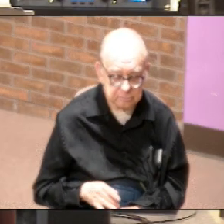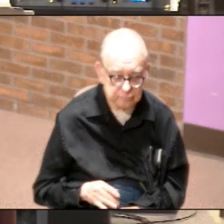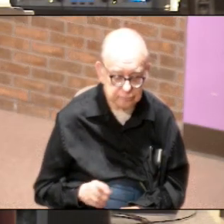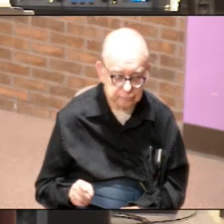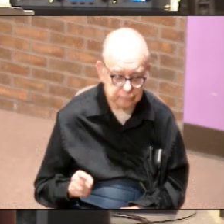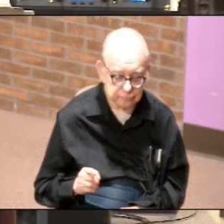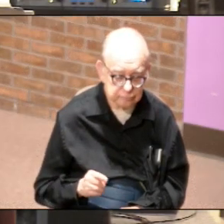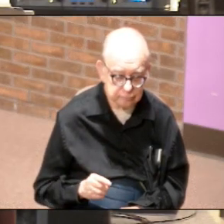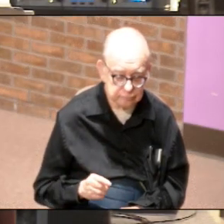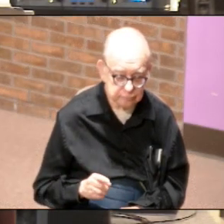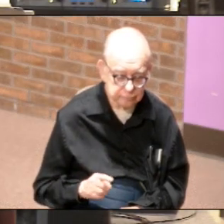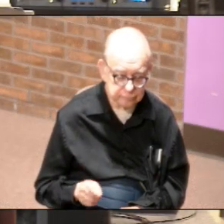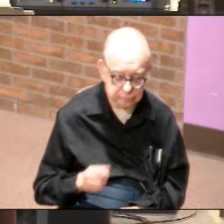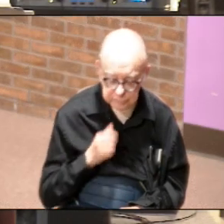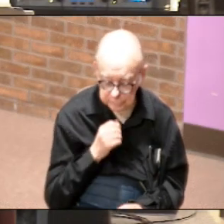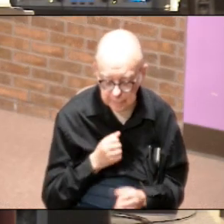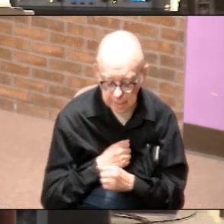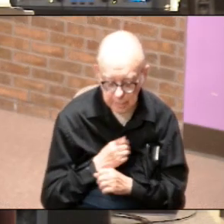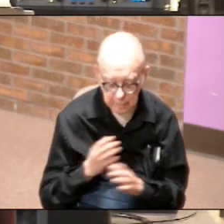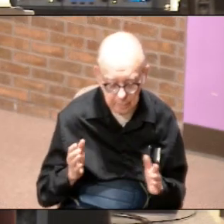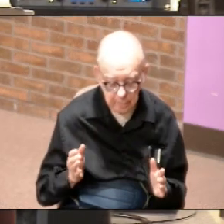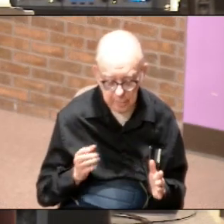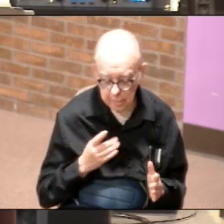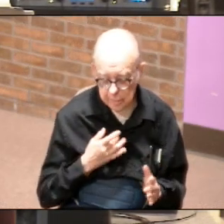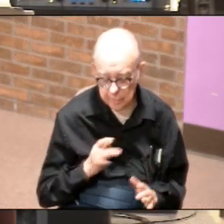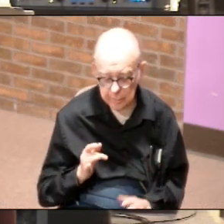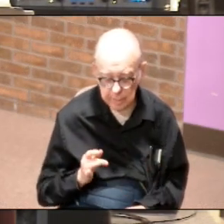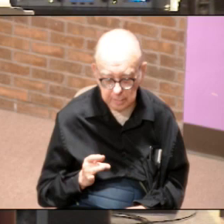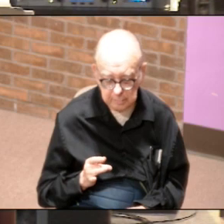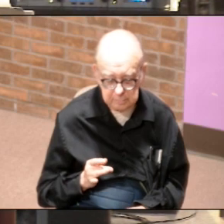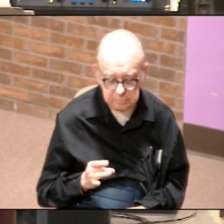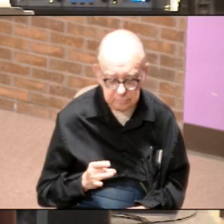And the one that they love so much is hurting.